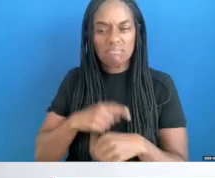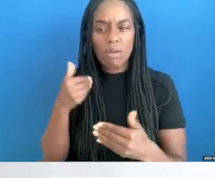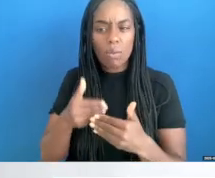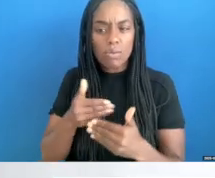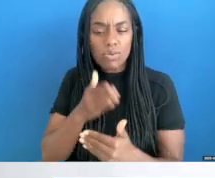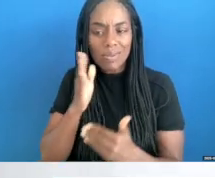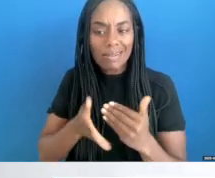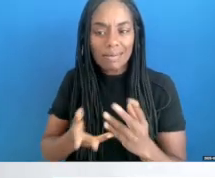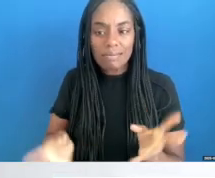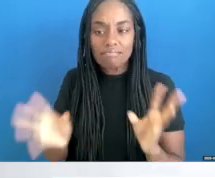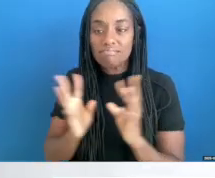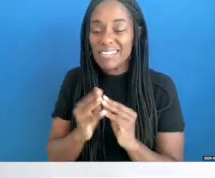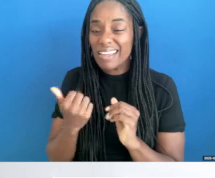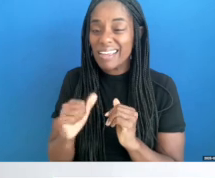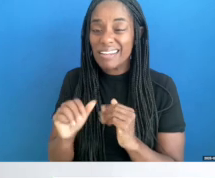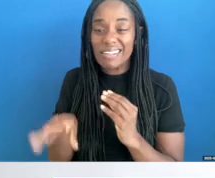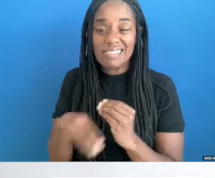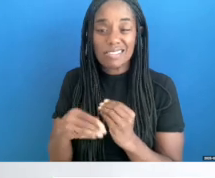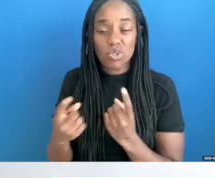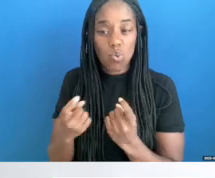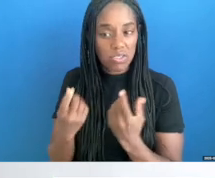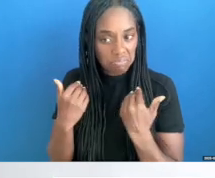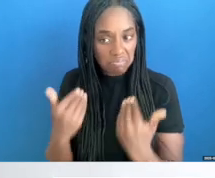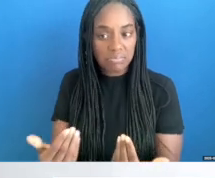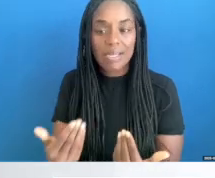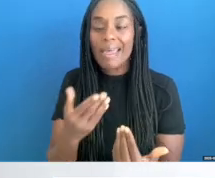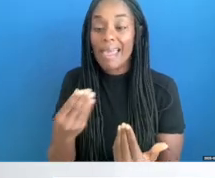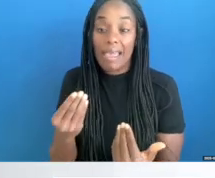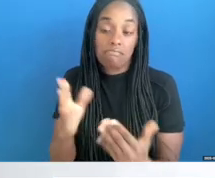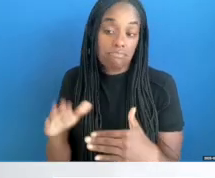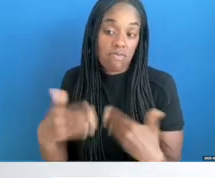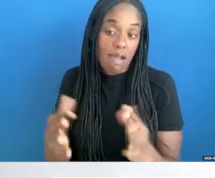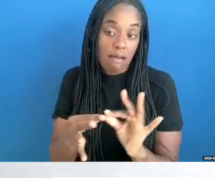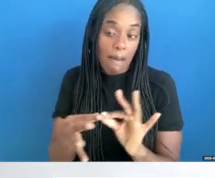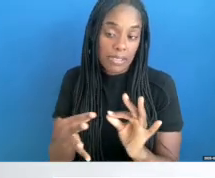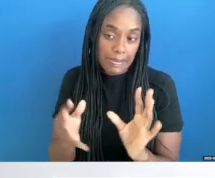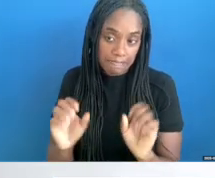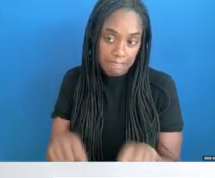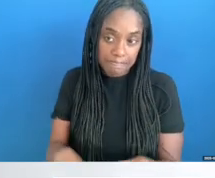can ask any additional questions or provide any comments at that point as well.